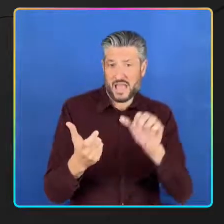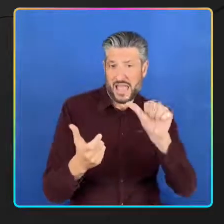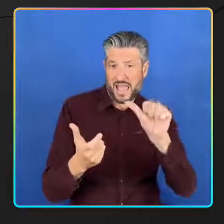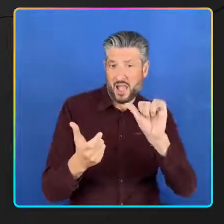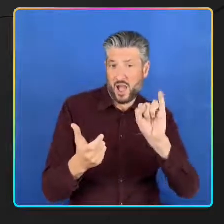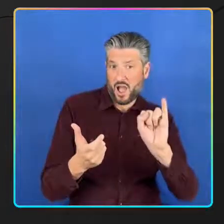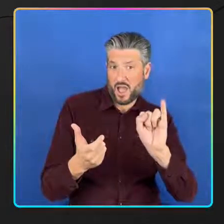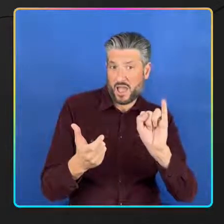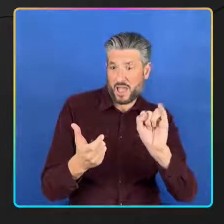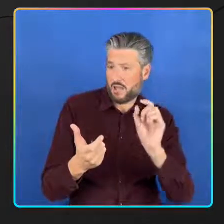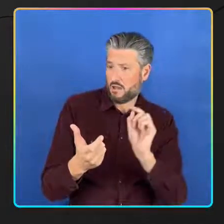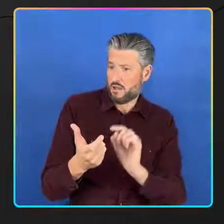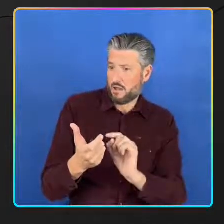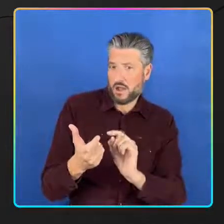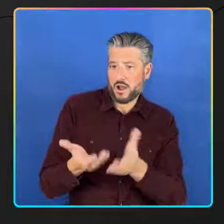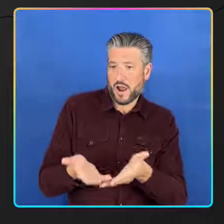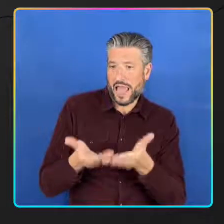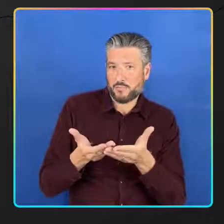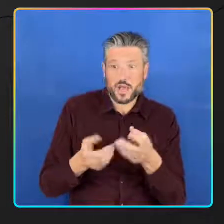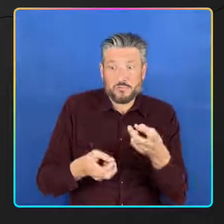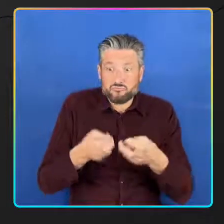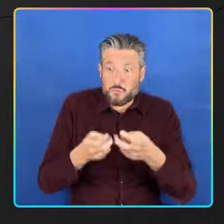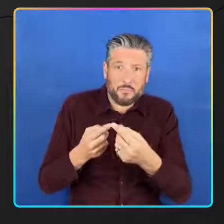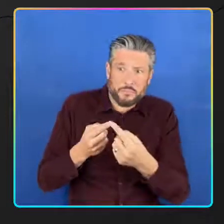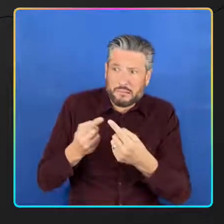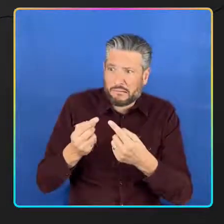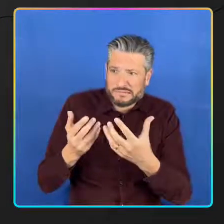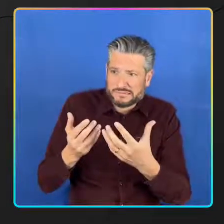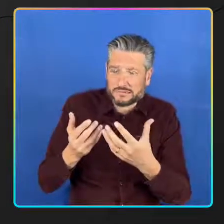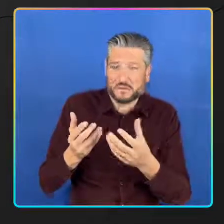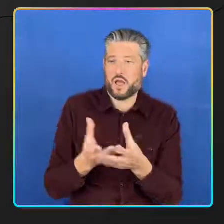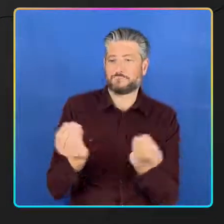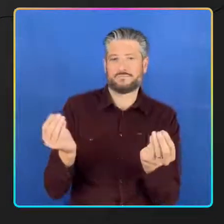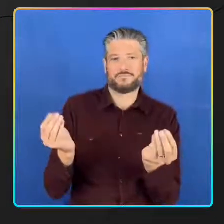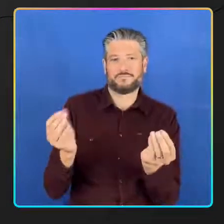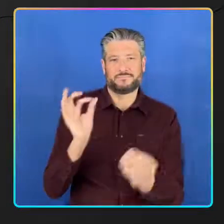if I just put the same effort that I'm putting into my own